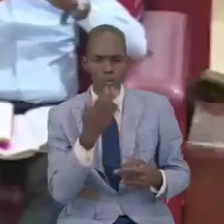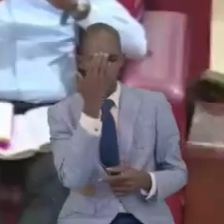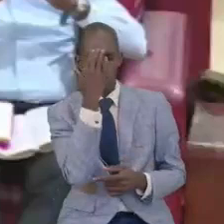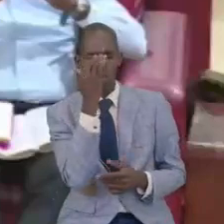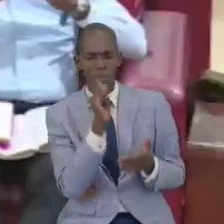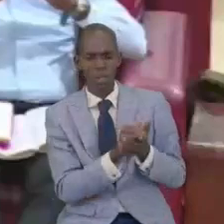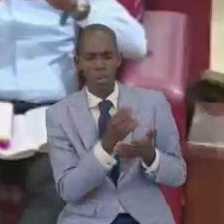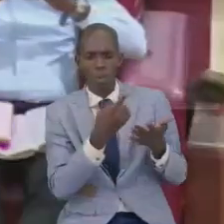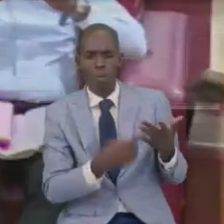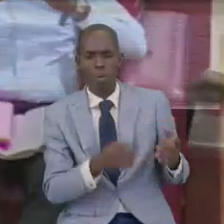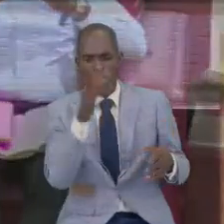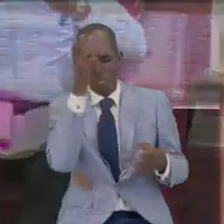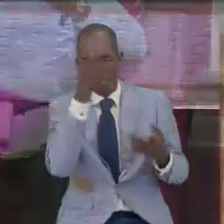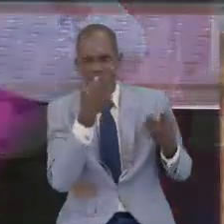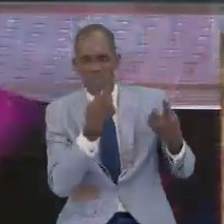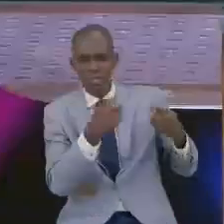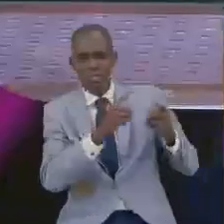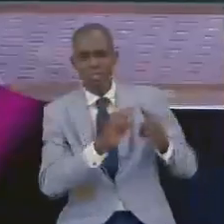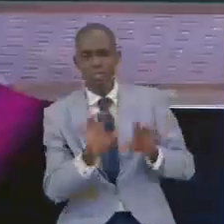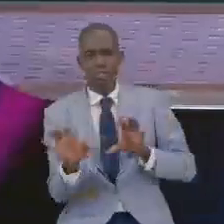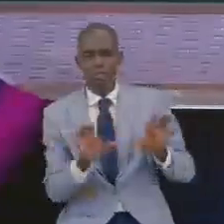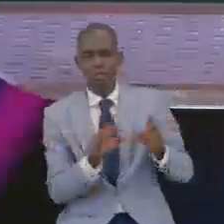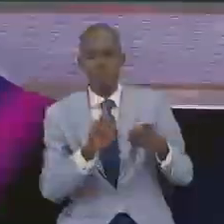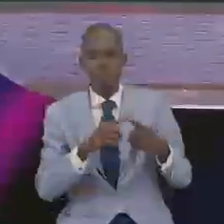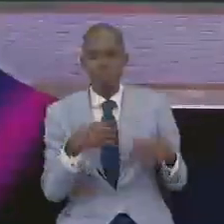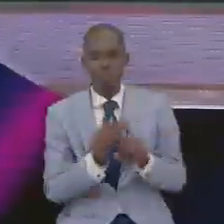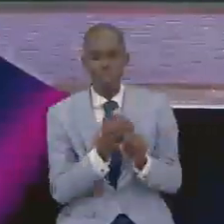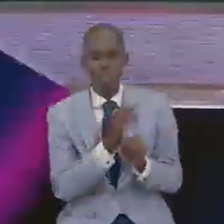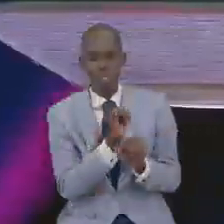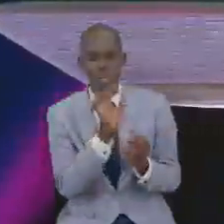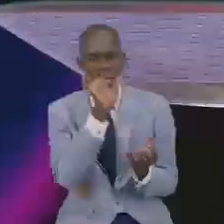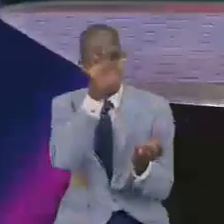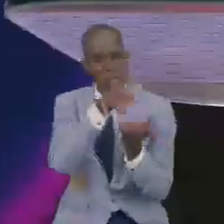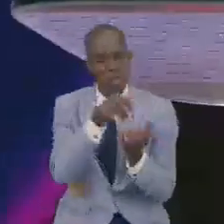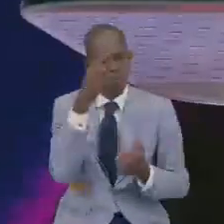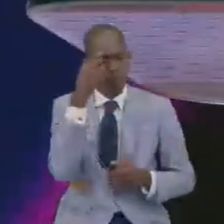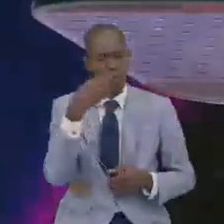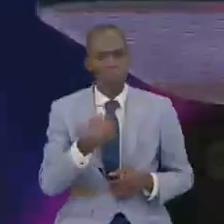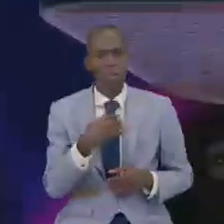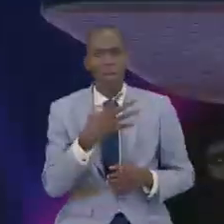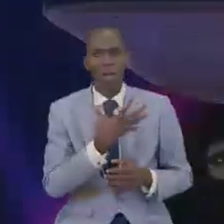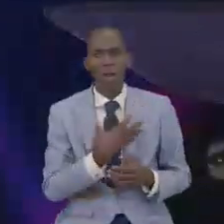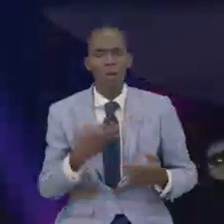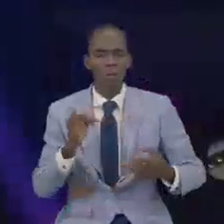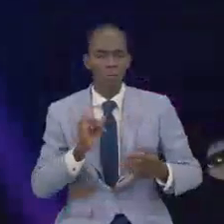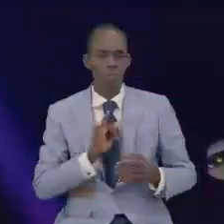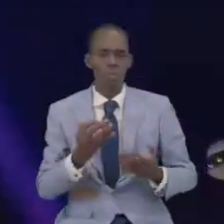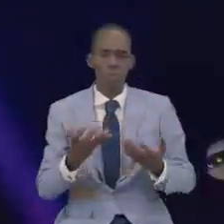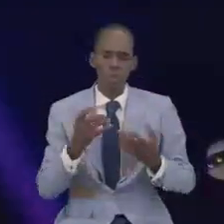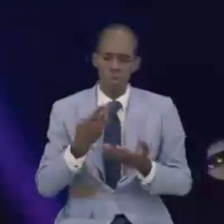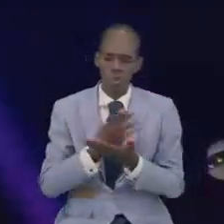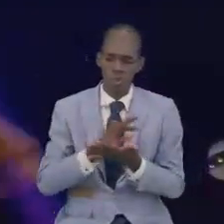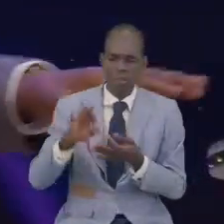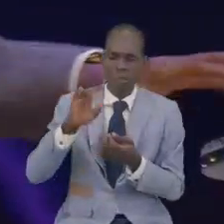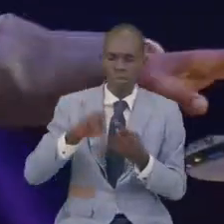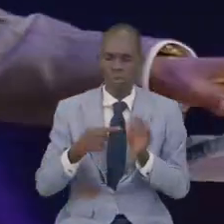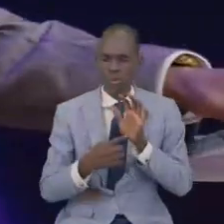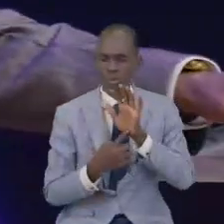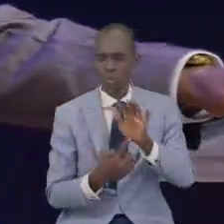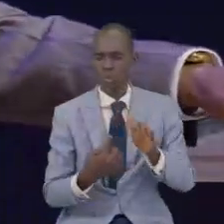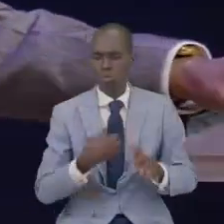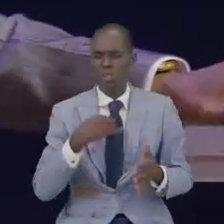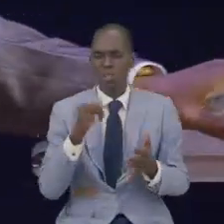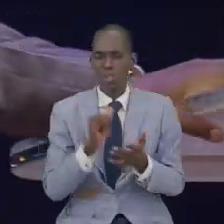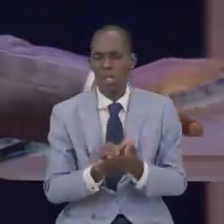devil is trying to do. He's trying to make a trap for me, and I want to have the Holy Ghost that will show me that's a trap and to